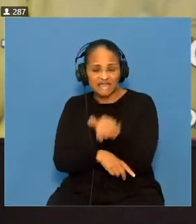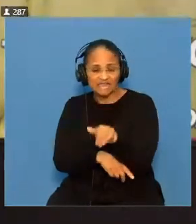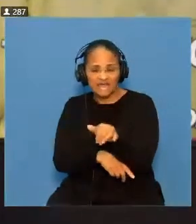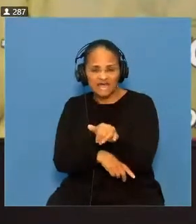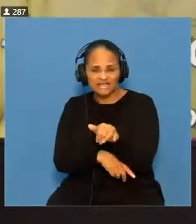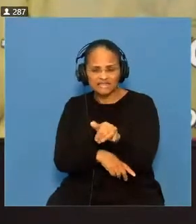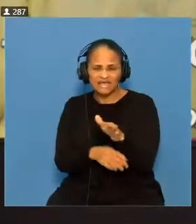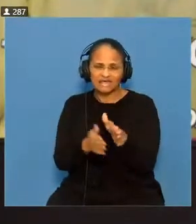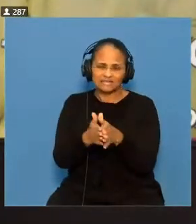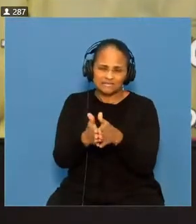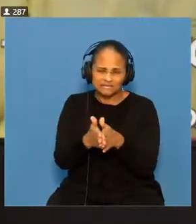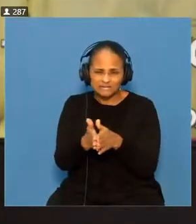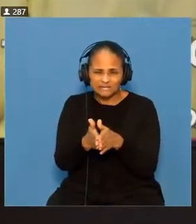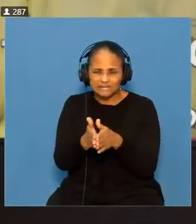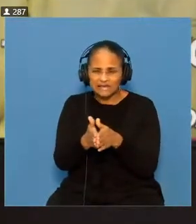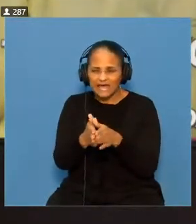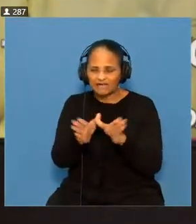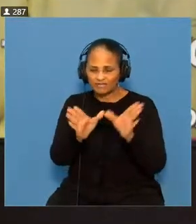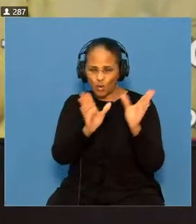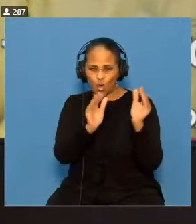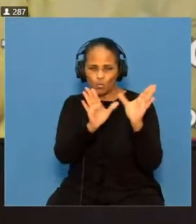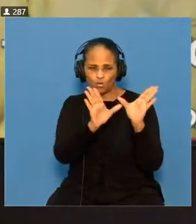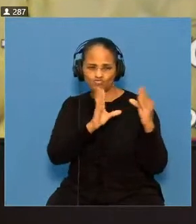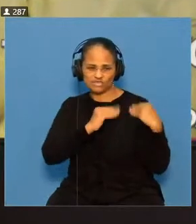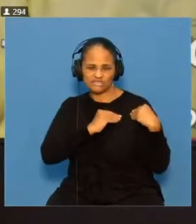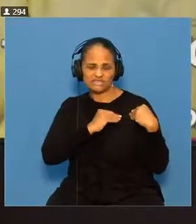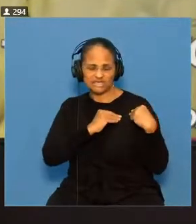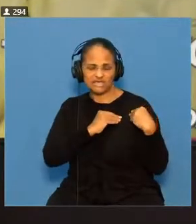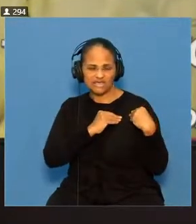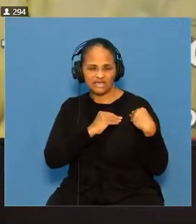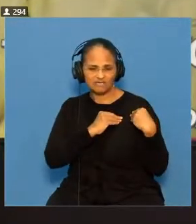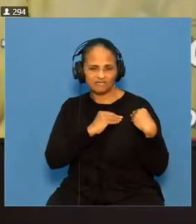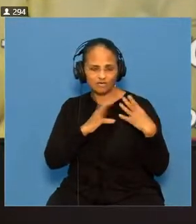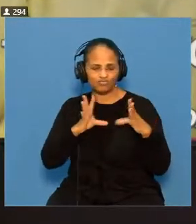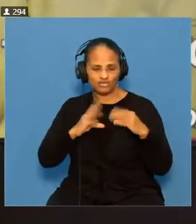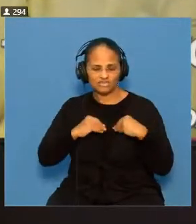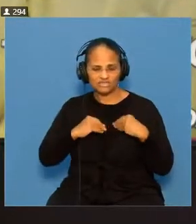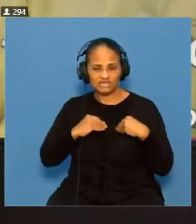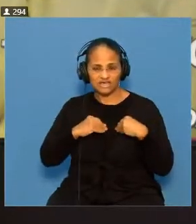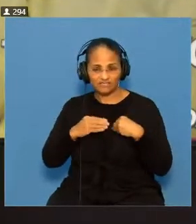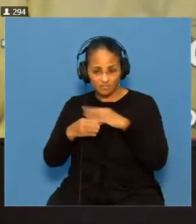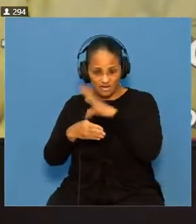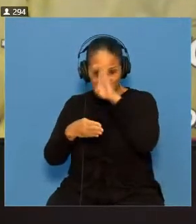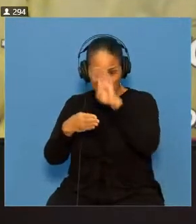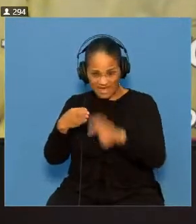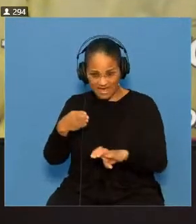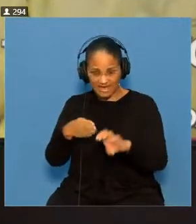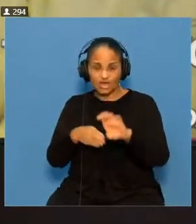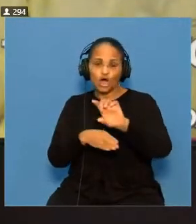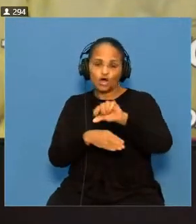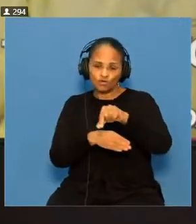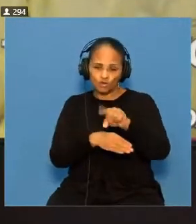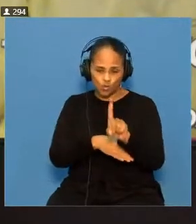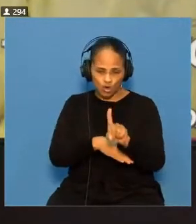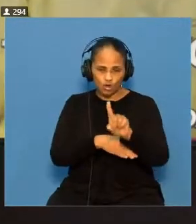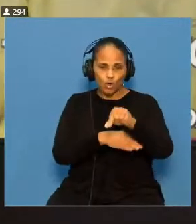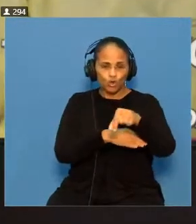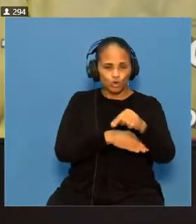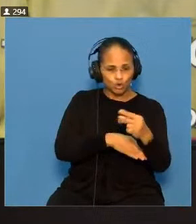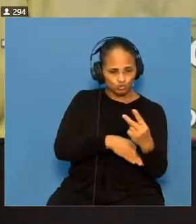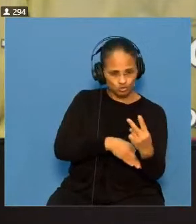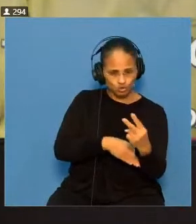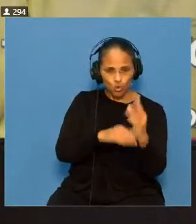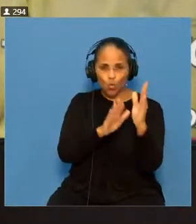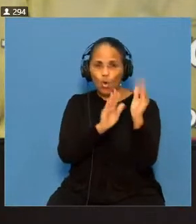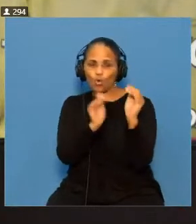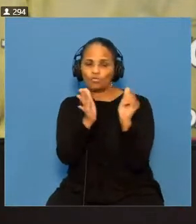are anticipating that we will be able to receive our supply by the end of Q1, beginning of Q2. So our hopes are that